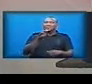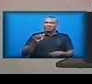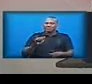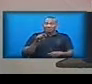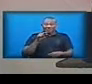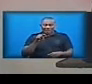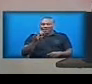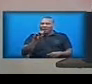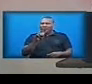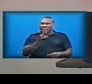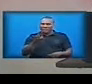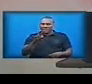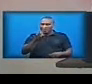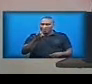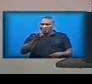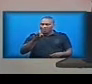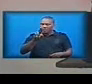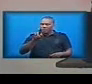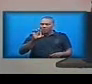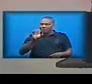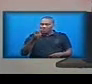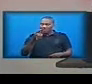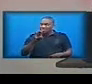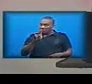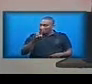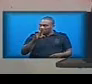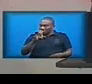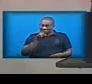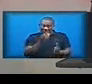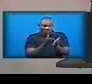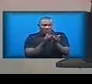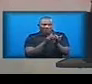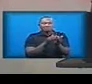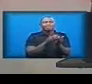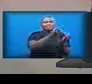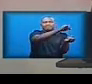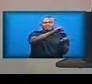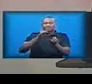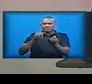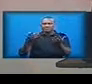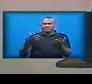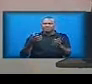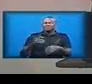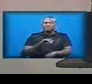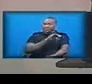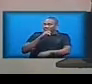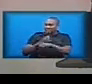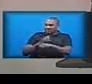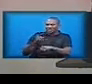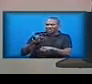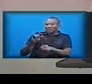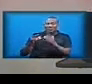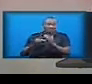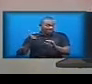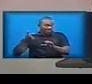Blue is a 54-ton anchor handling and utility vessel imported by Minergy International Limited, an oil and gas